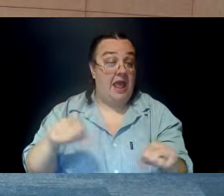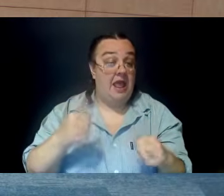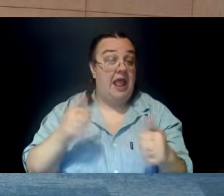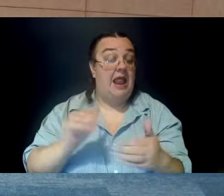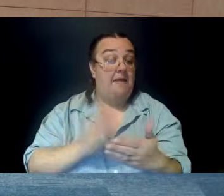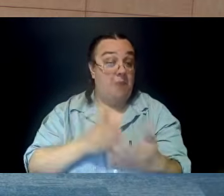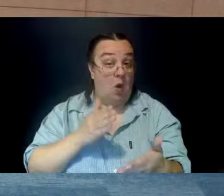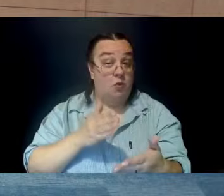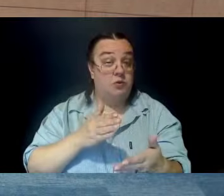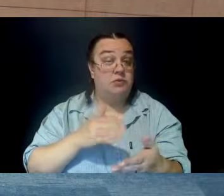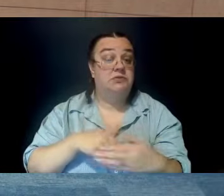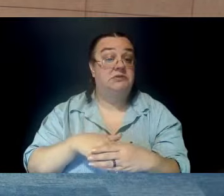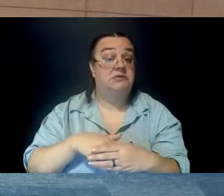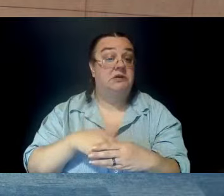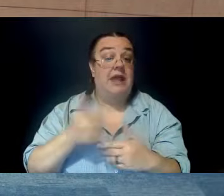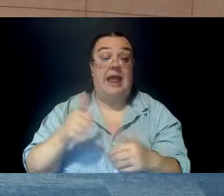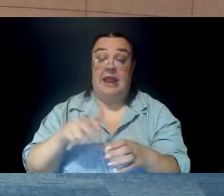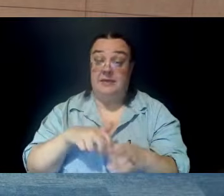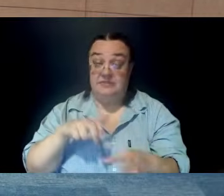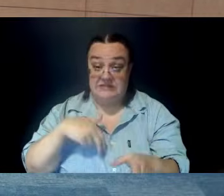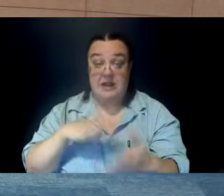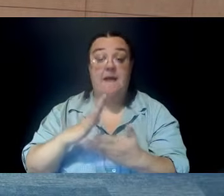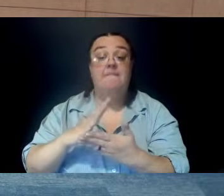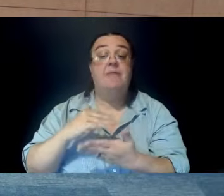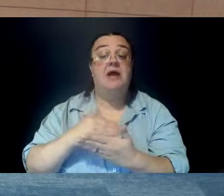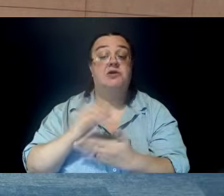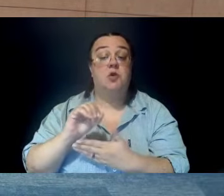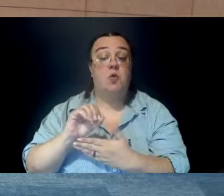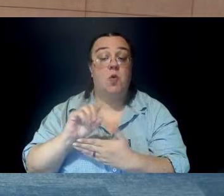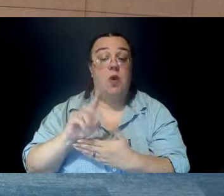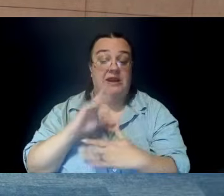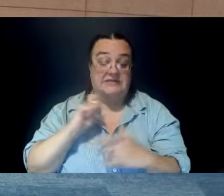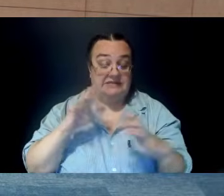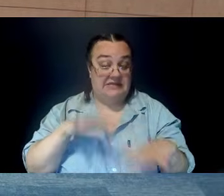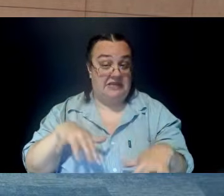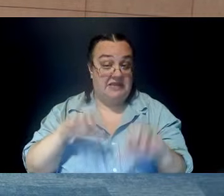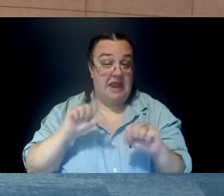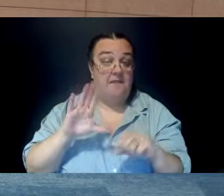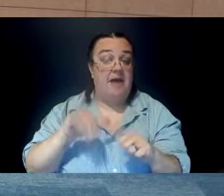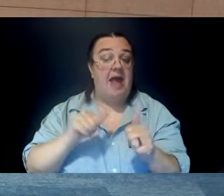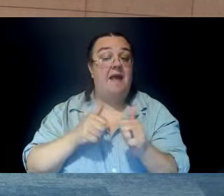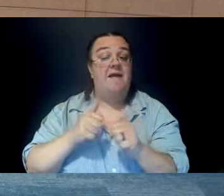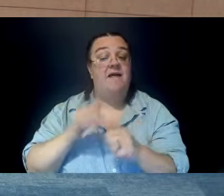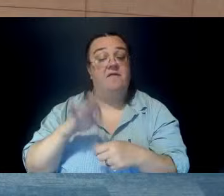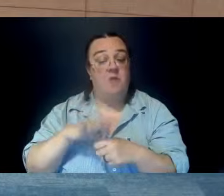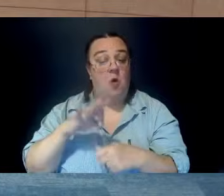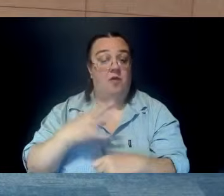Any abstentions? The budget ordinance is adopted by a vote of 4-0.